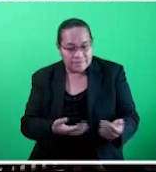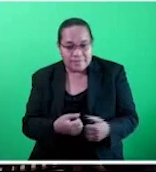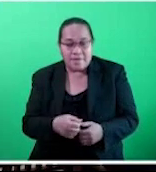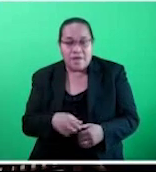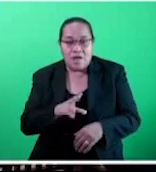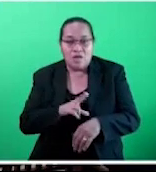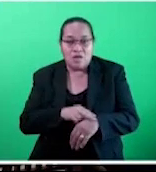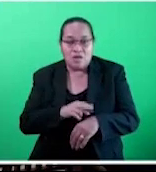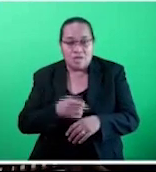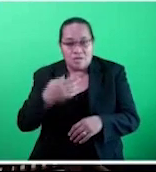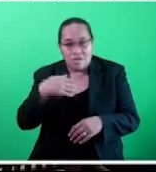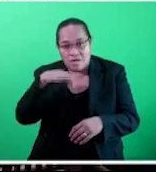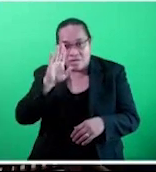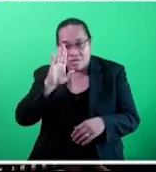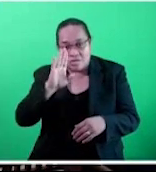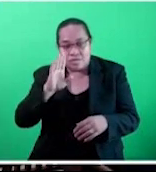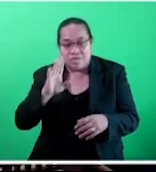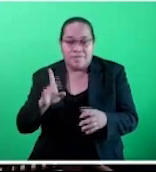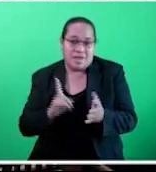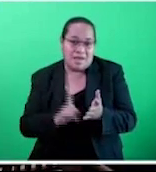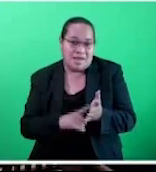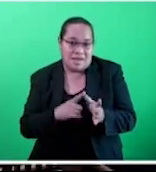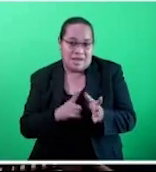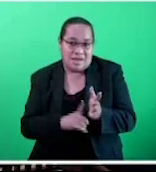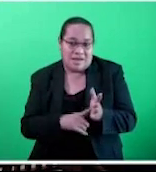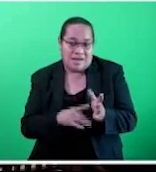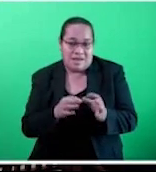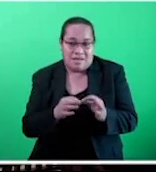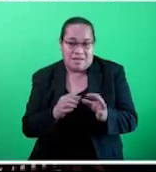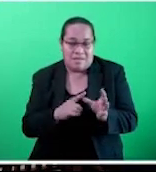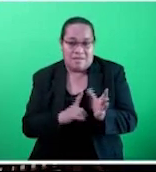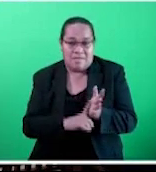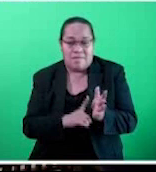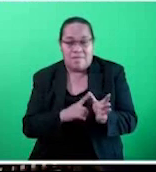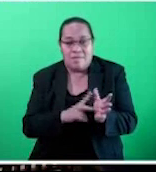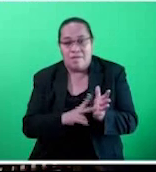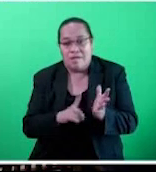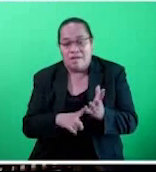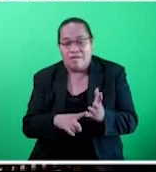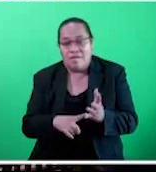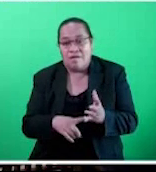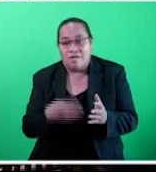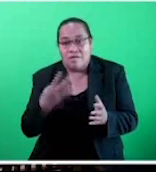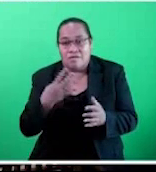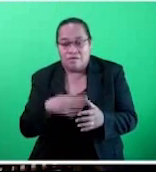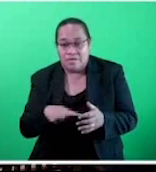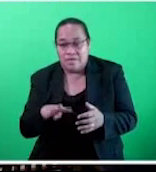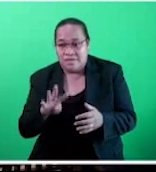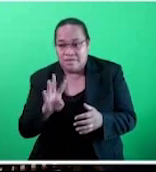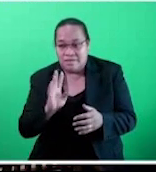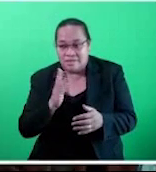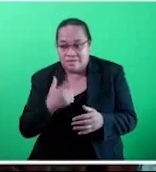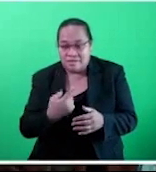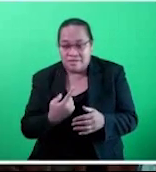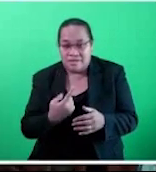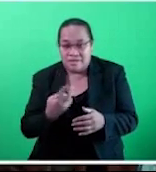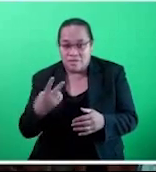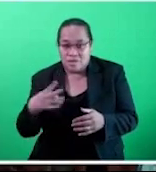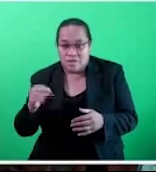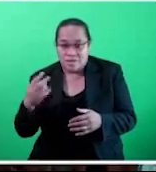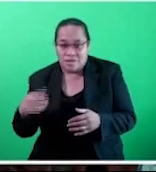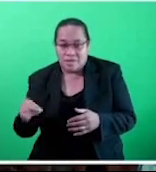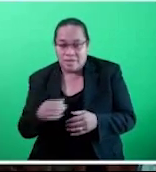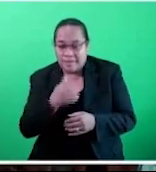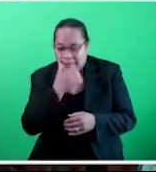Dr. Ratu Atonio Lalabalavu to ask question 41, 2020. You have the